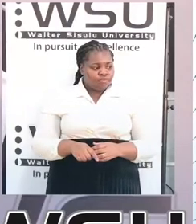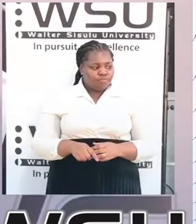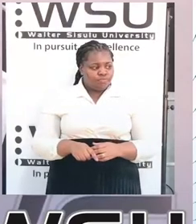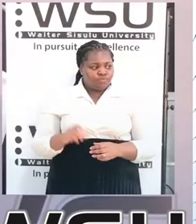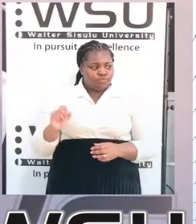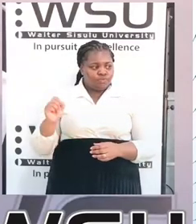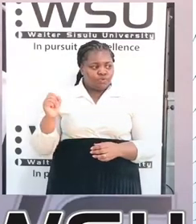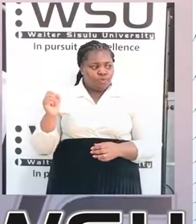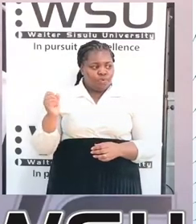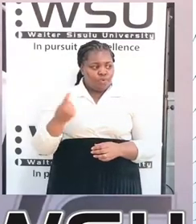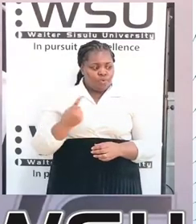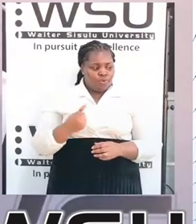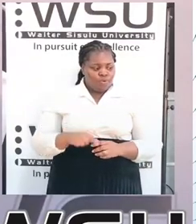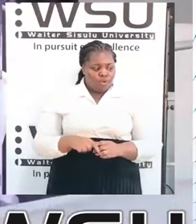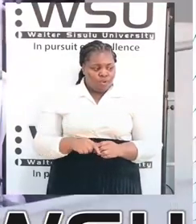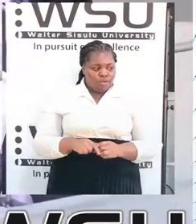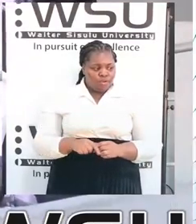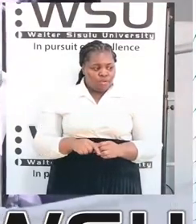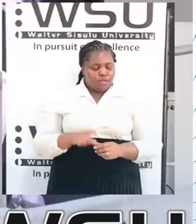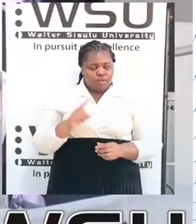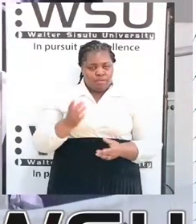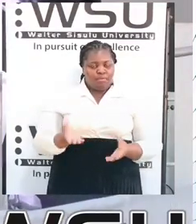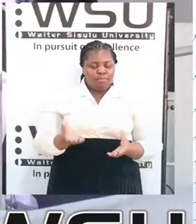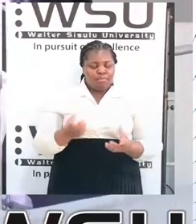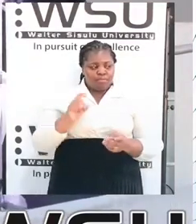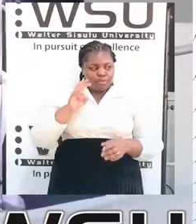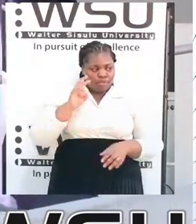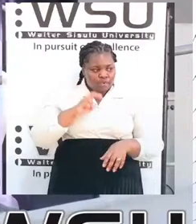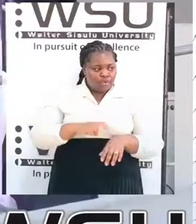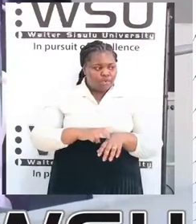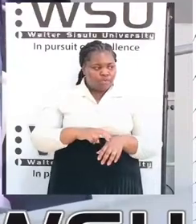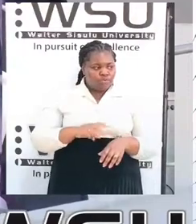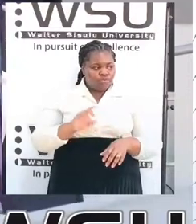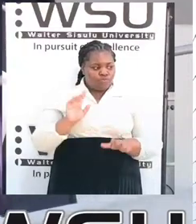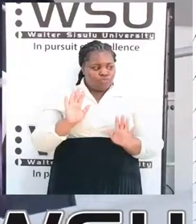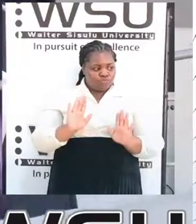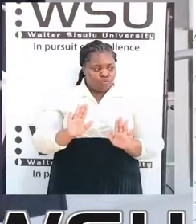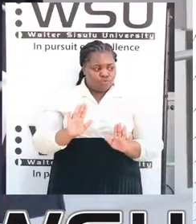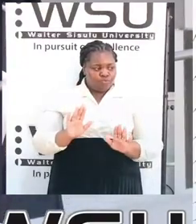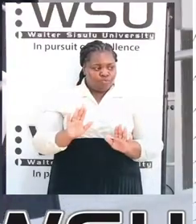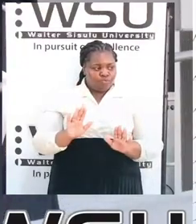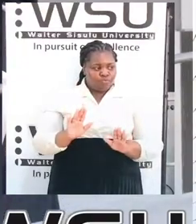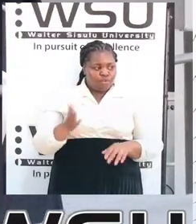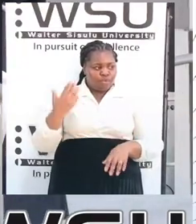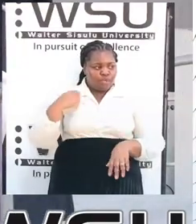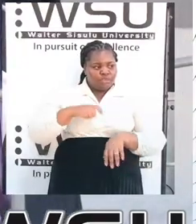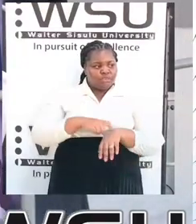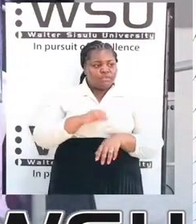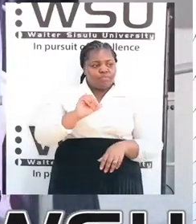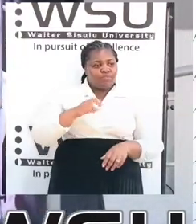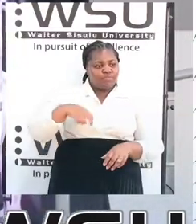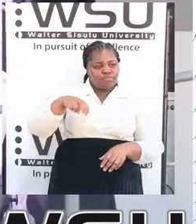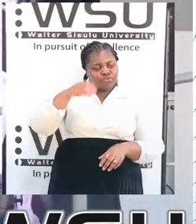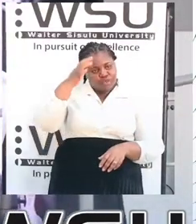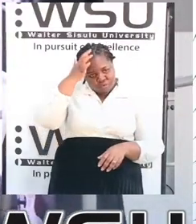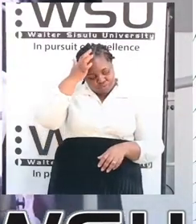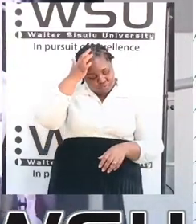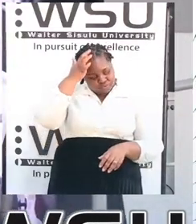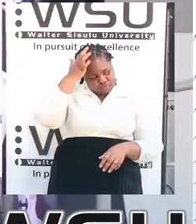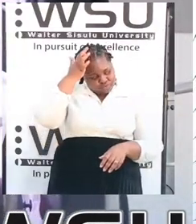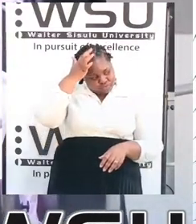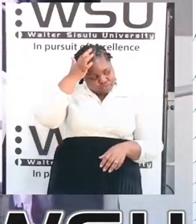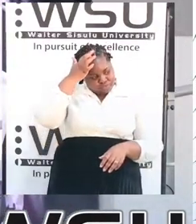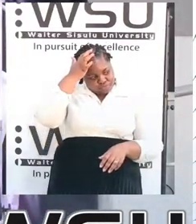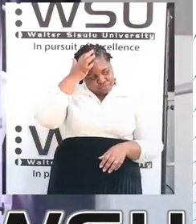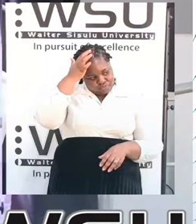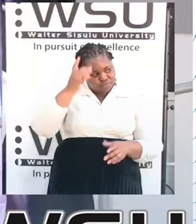All of you have had to pause at some stage during your academic journey to take a